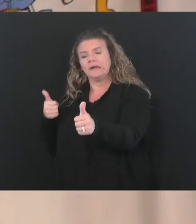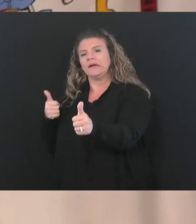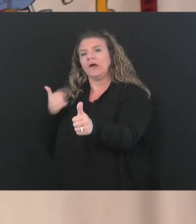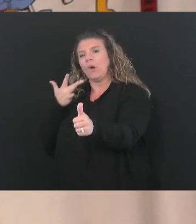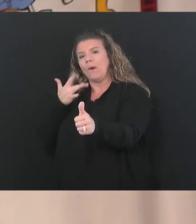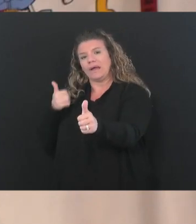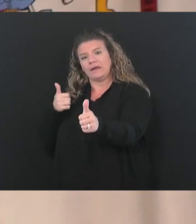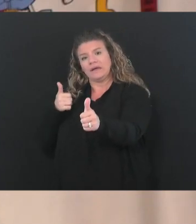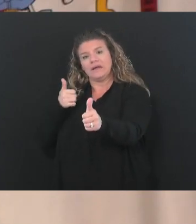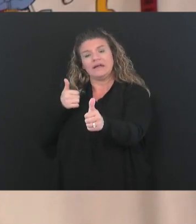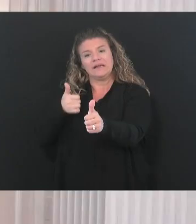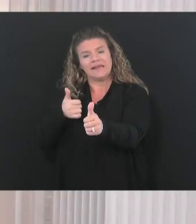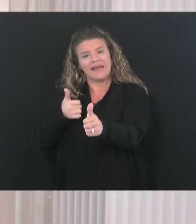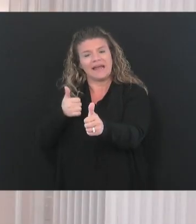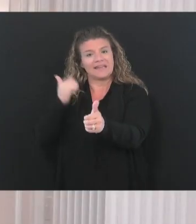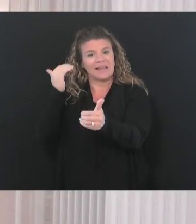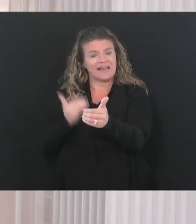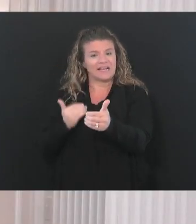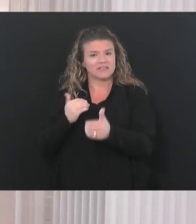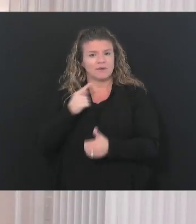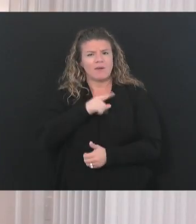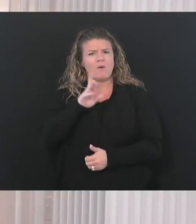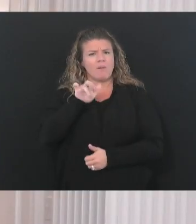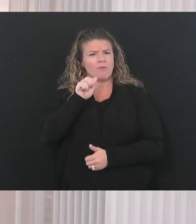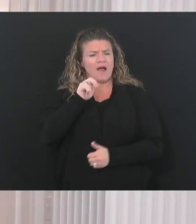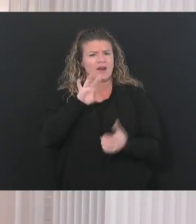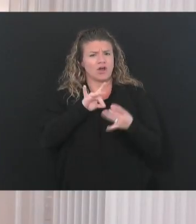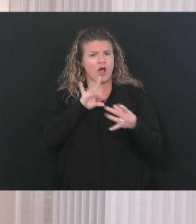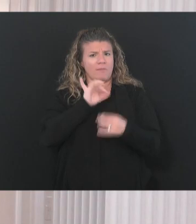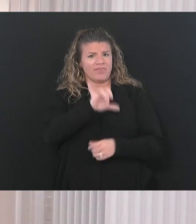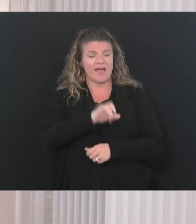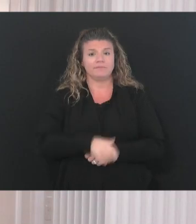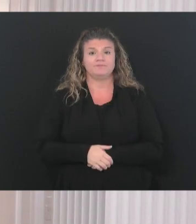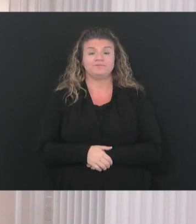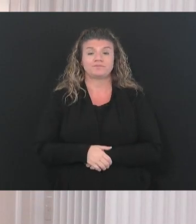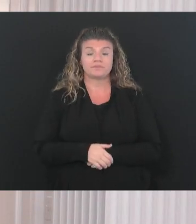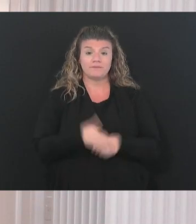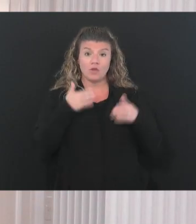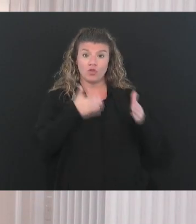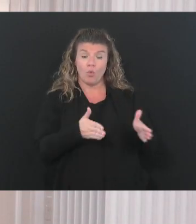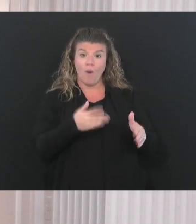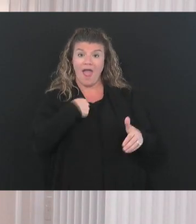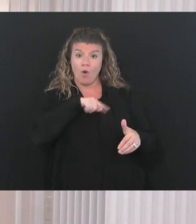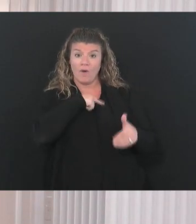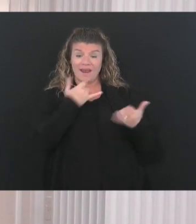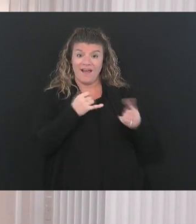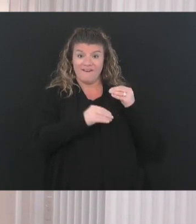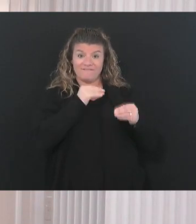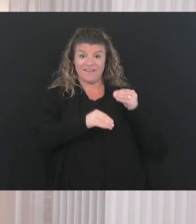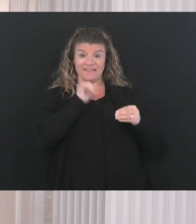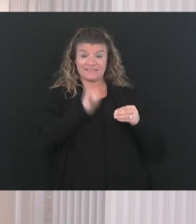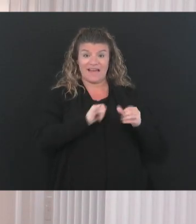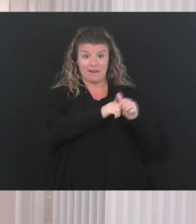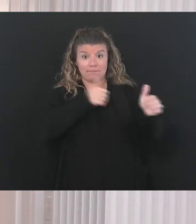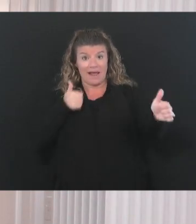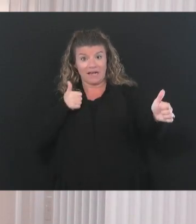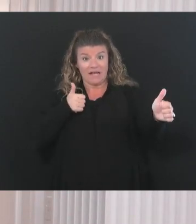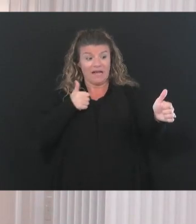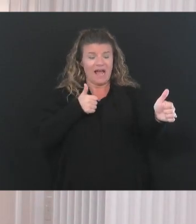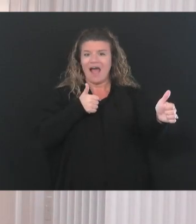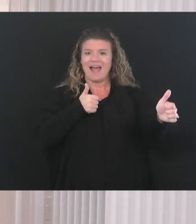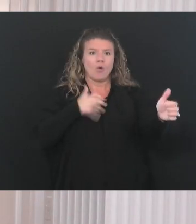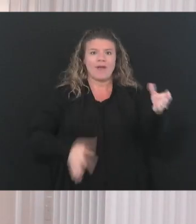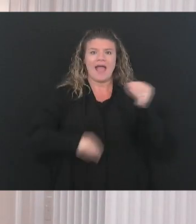reinforce the backlog? And maybe you could comment on that. The way to fix the backlog is to add the manpower the governor's directed. We have